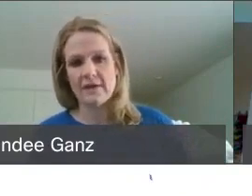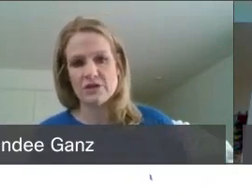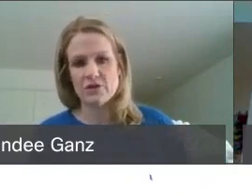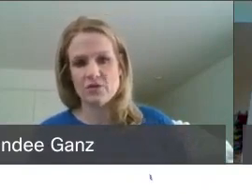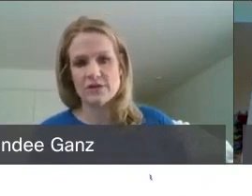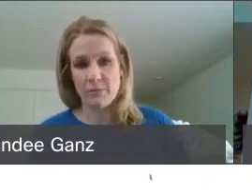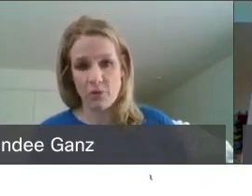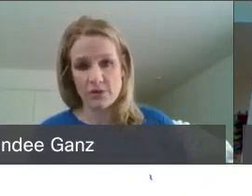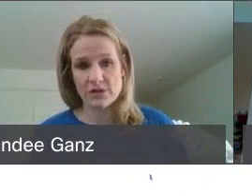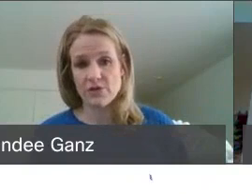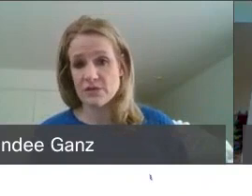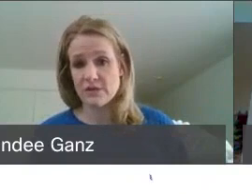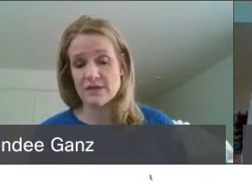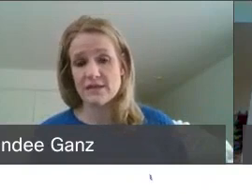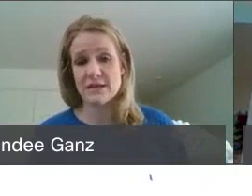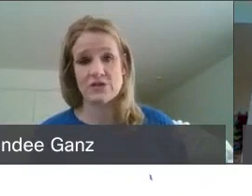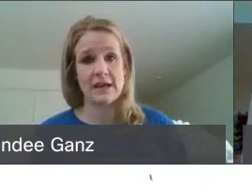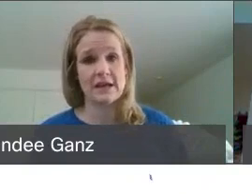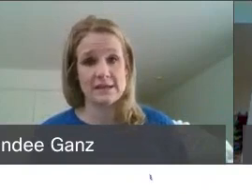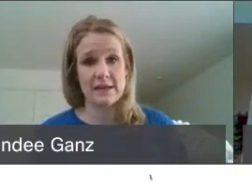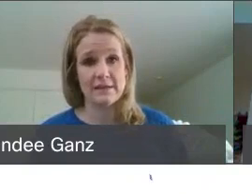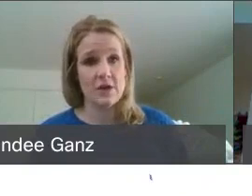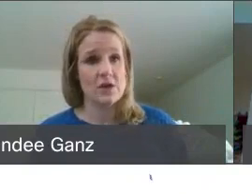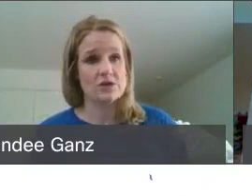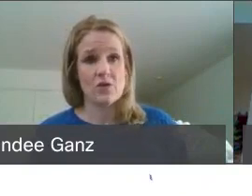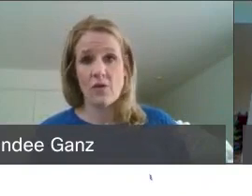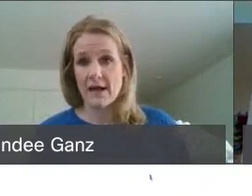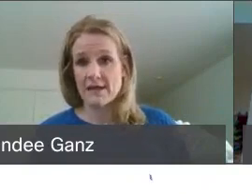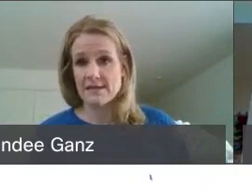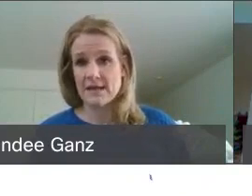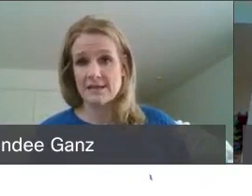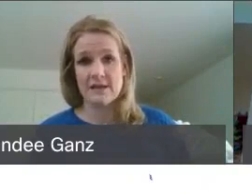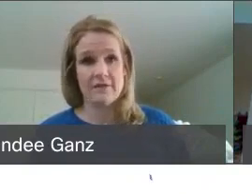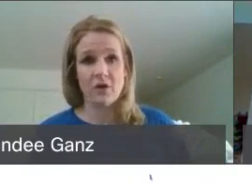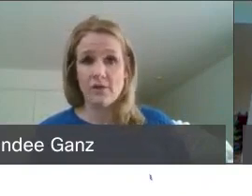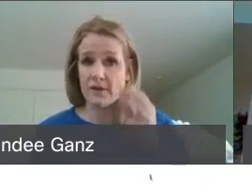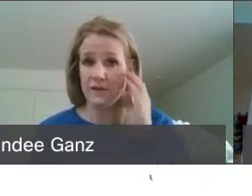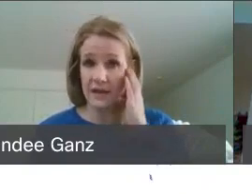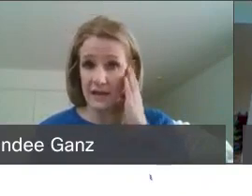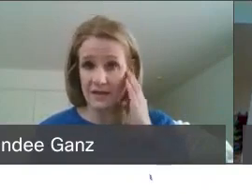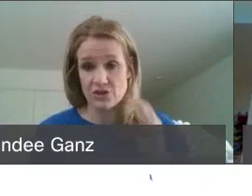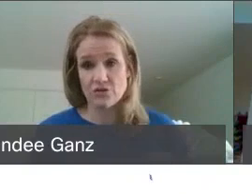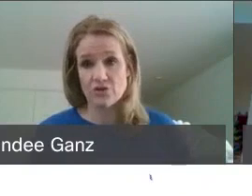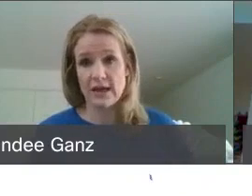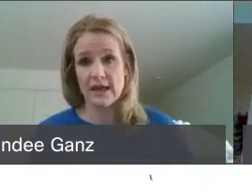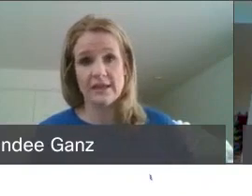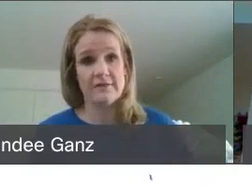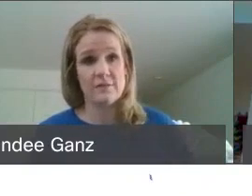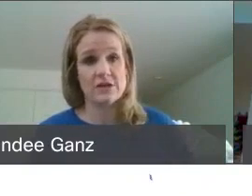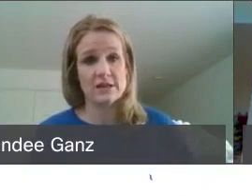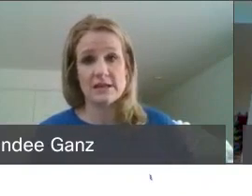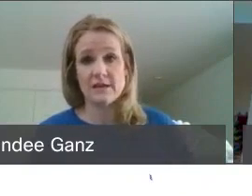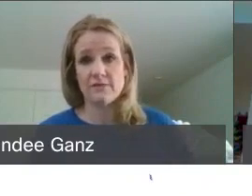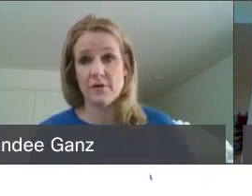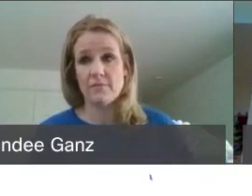We have to support new skill sets and training as needed. So as things evolve, the additional training and the